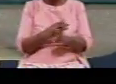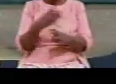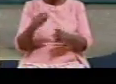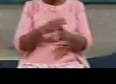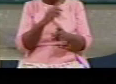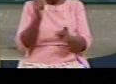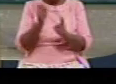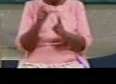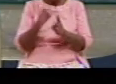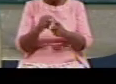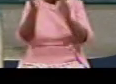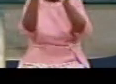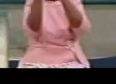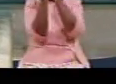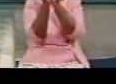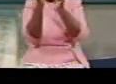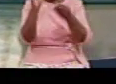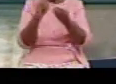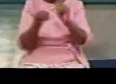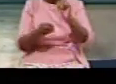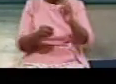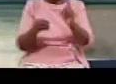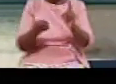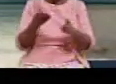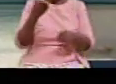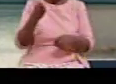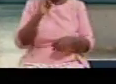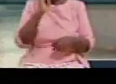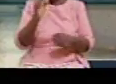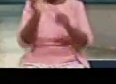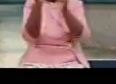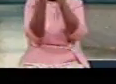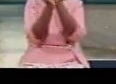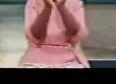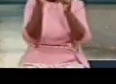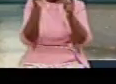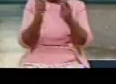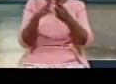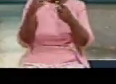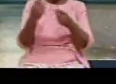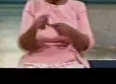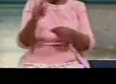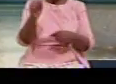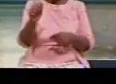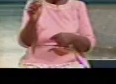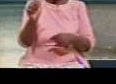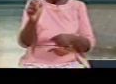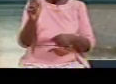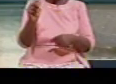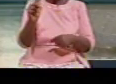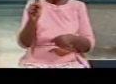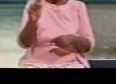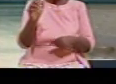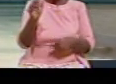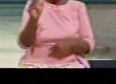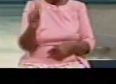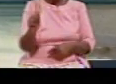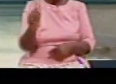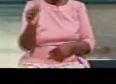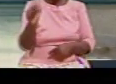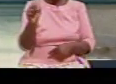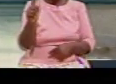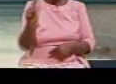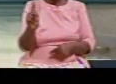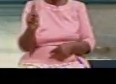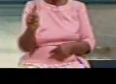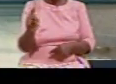captivity, number one, there's captivity to the taskmaster. That's what the children of Israel experienced when